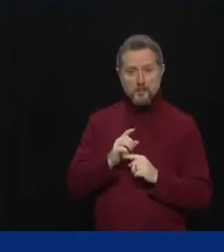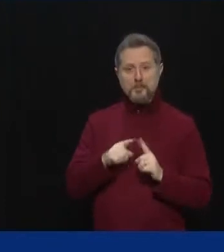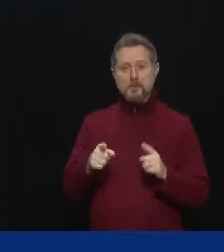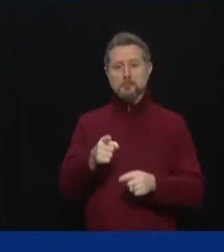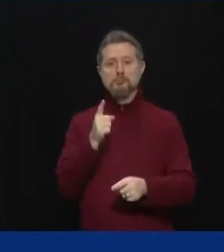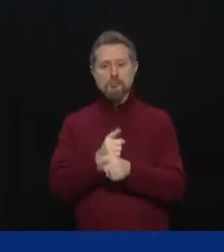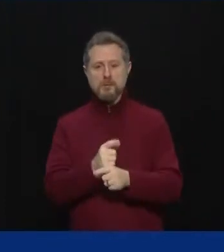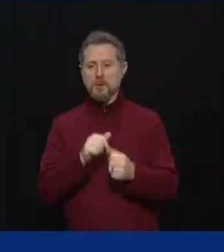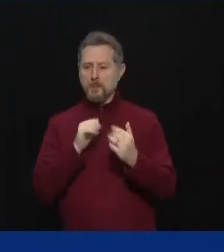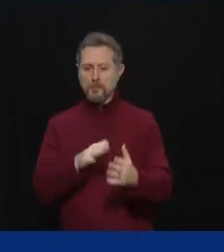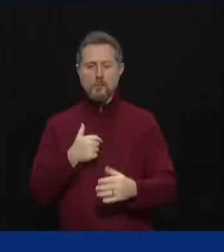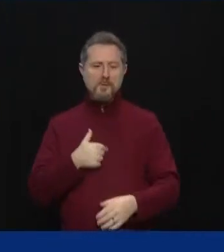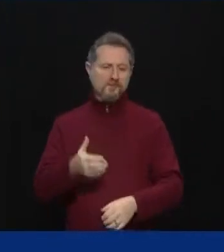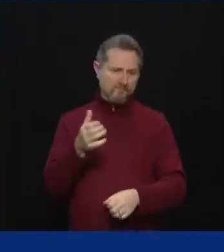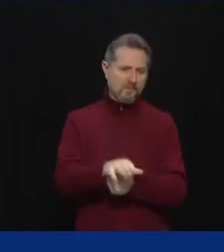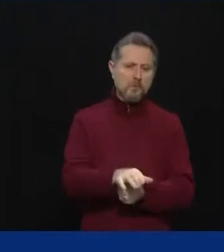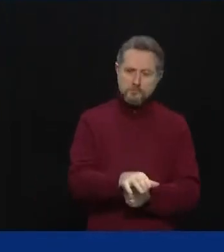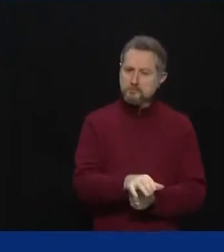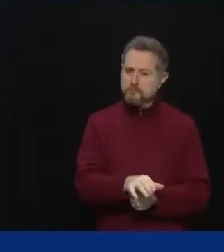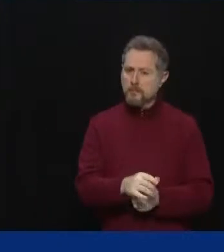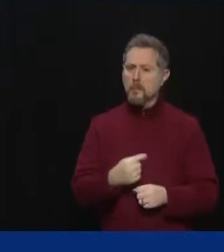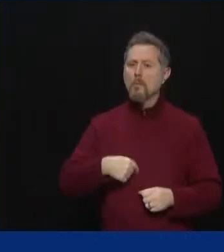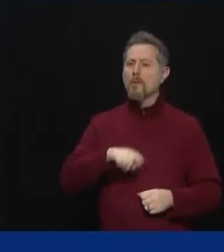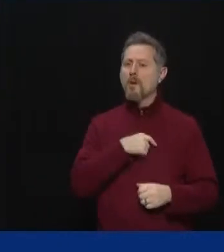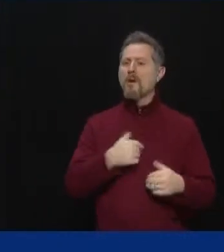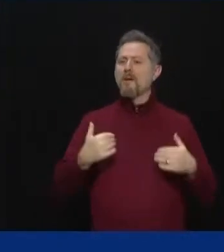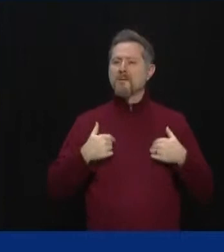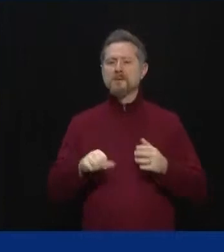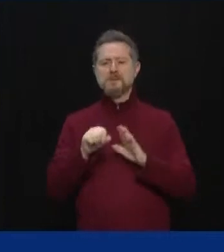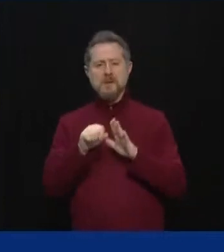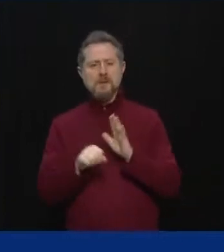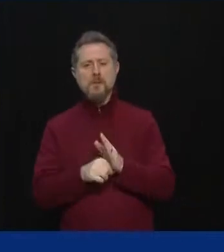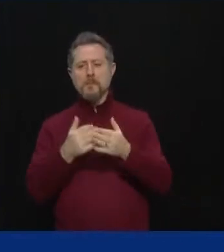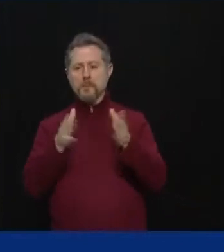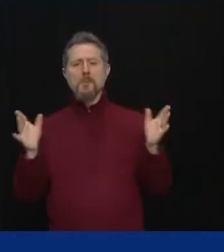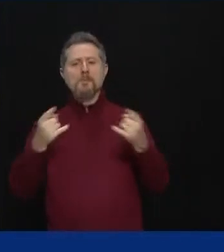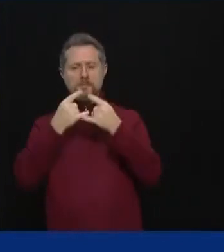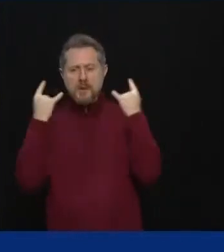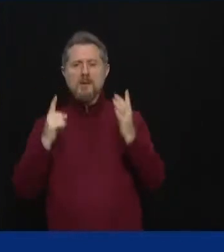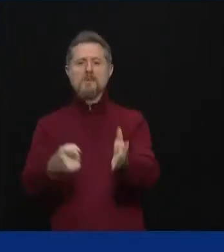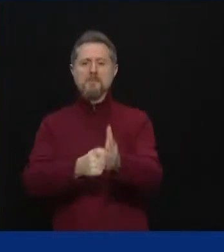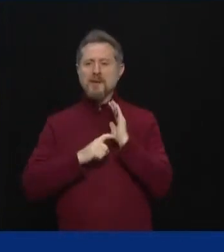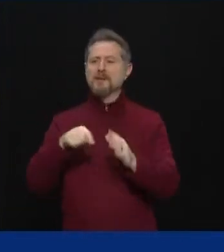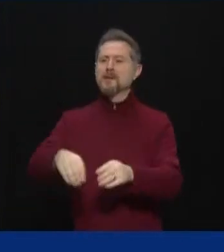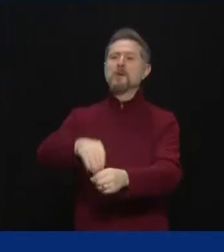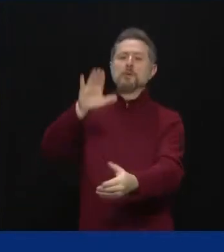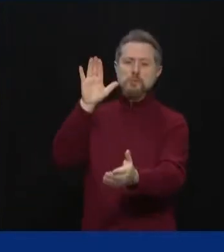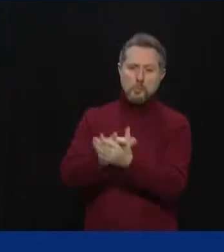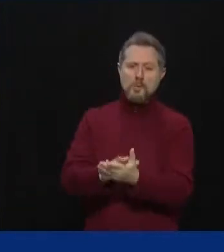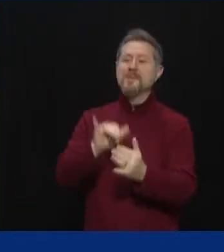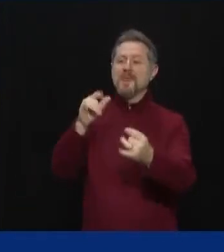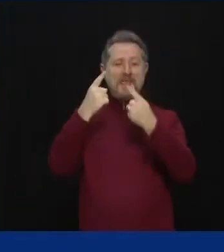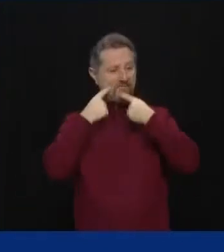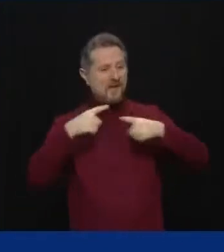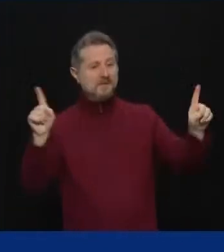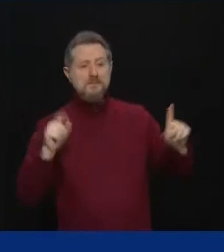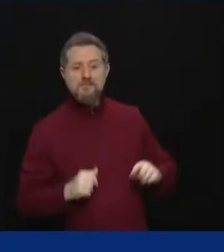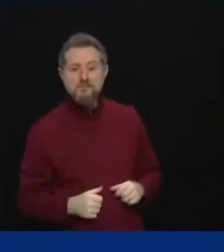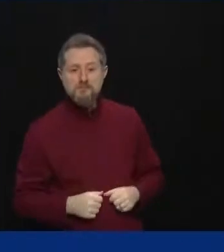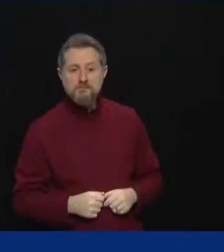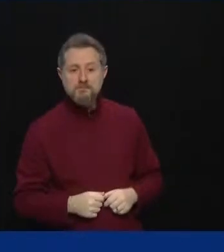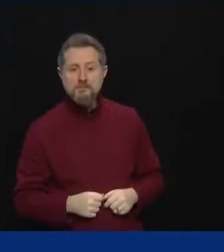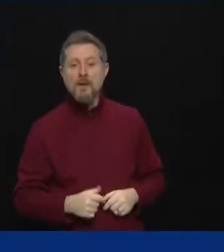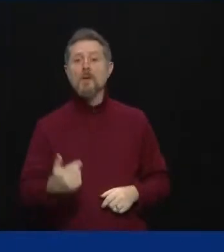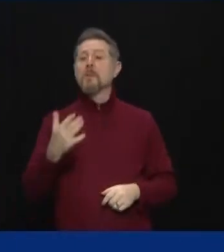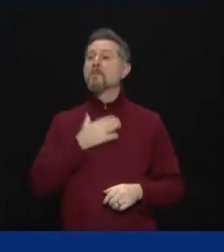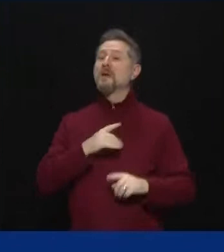enforced that. We do have a statewide mask mandate for children in schools. That's been very effective. And I will tell you that my team